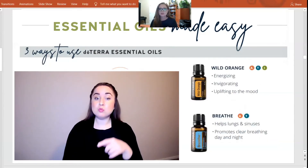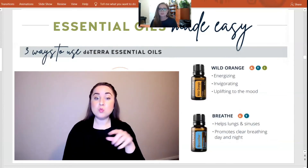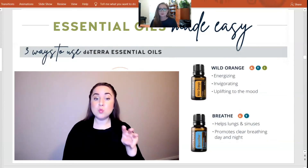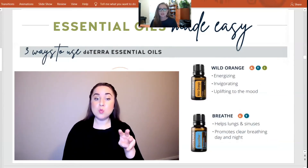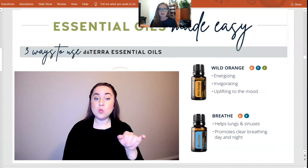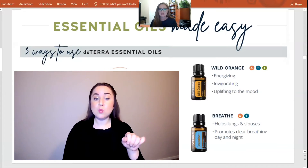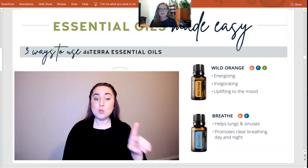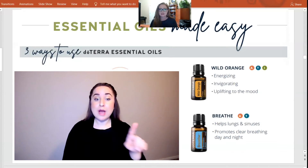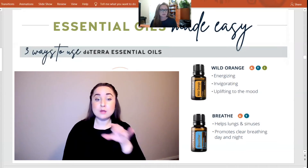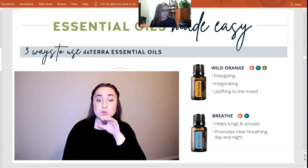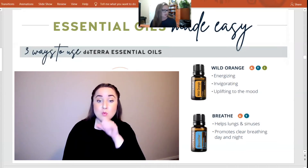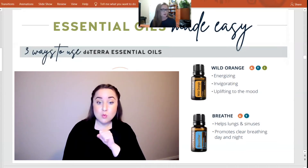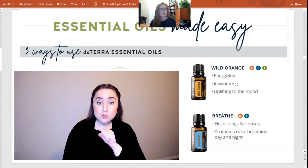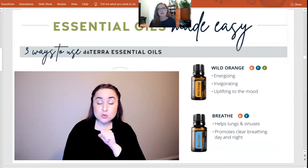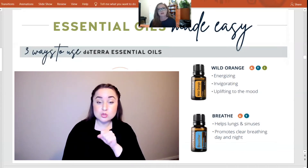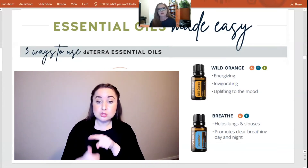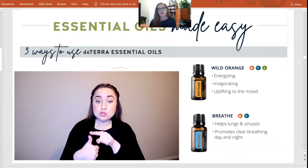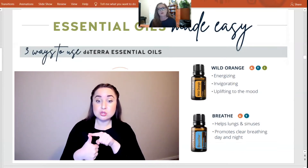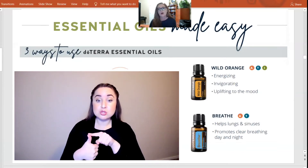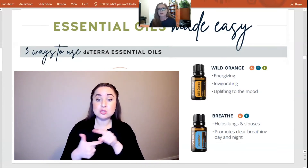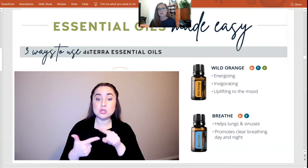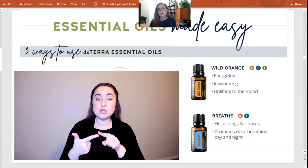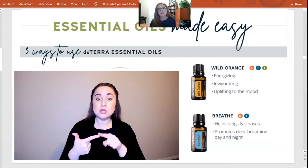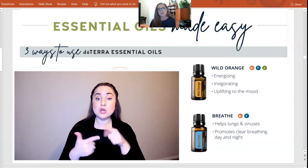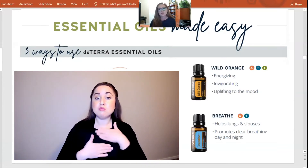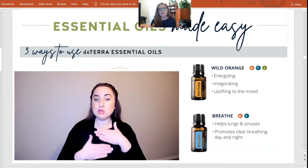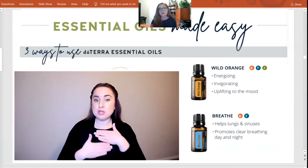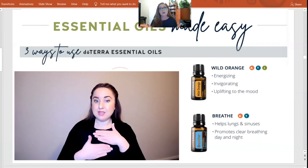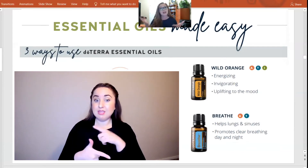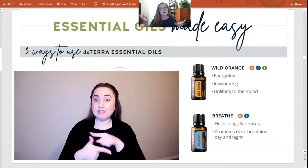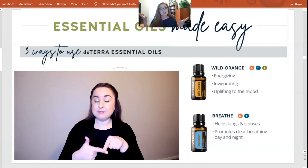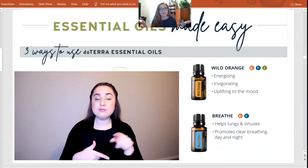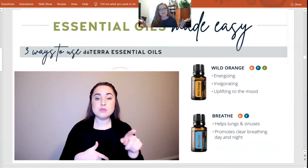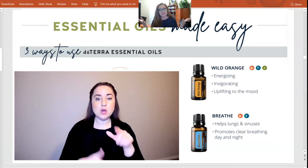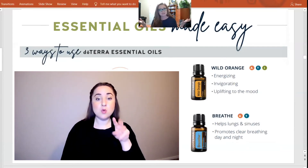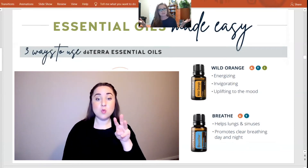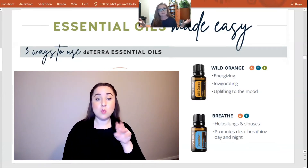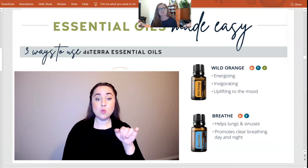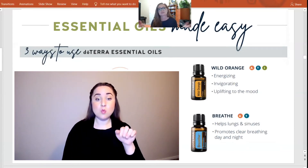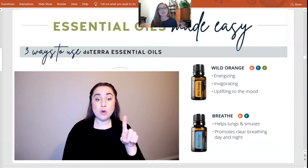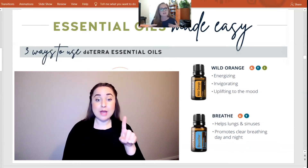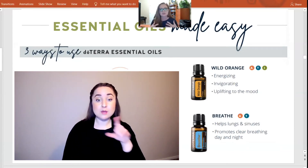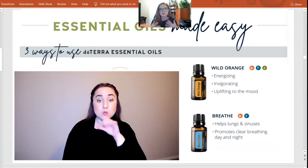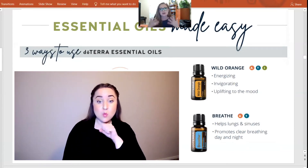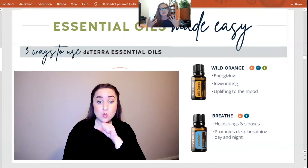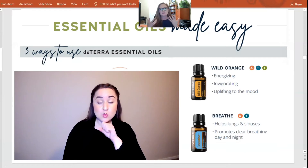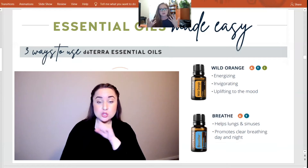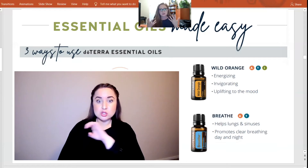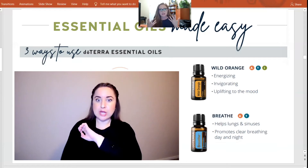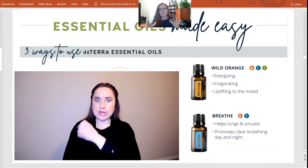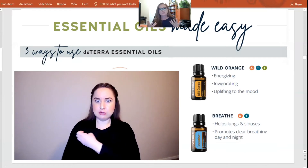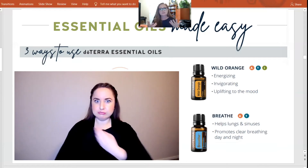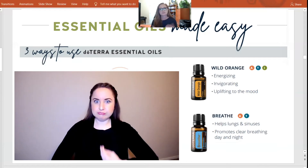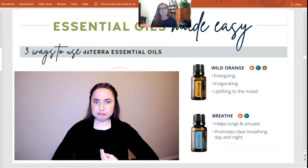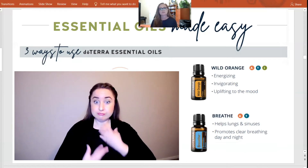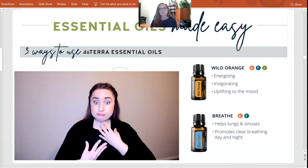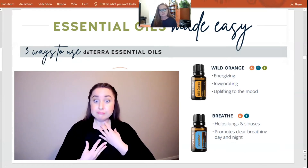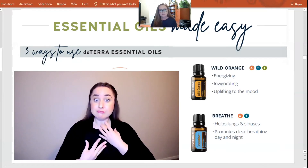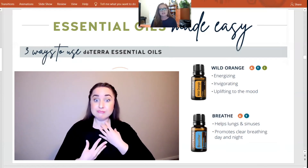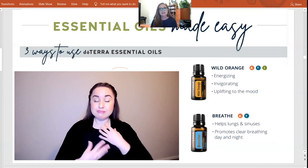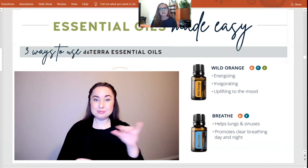orange and breathe. Wild orange is also energizing and it's very invigorating